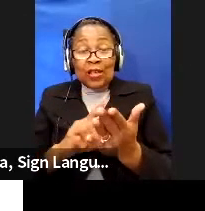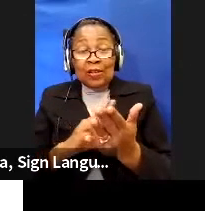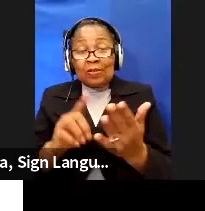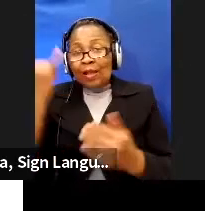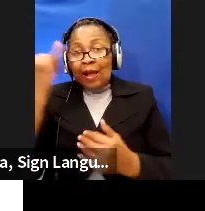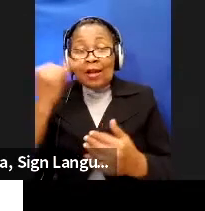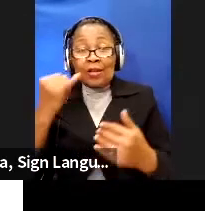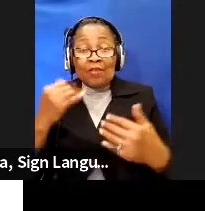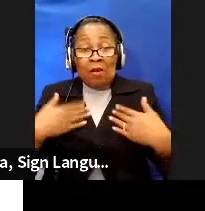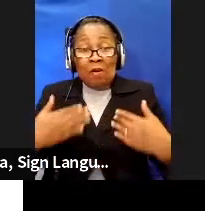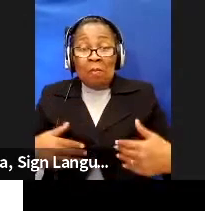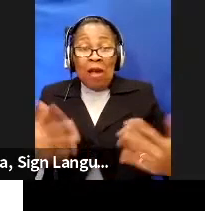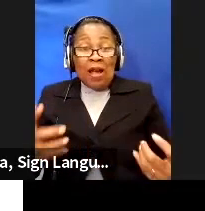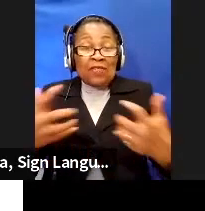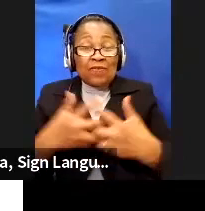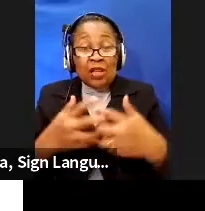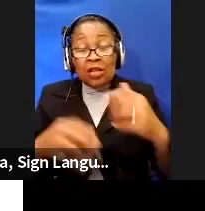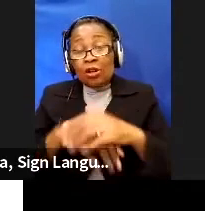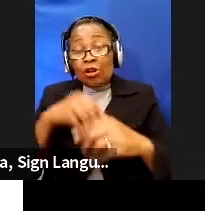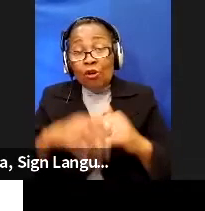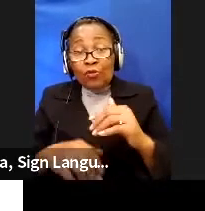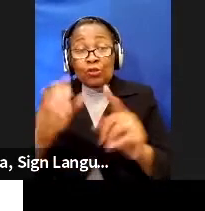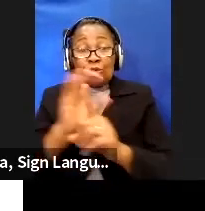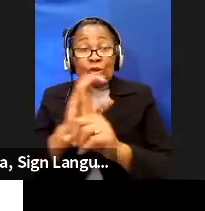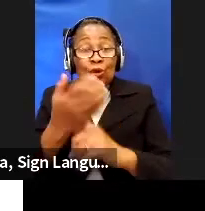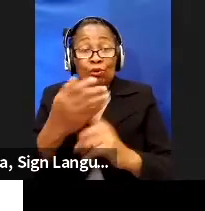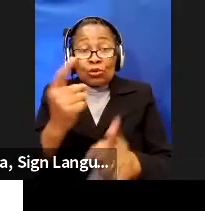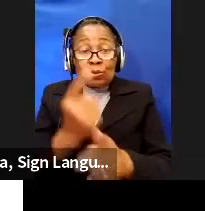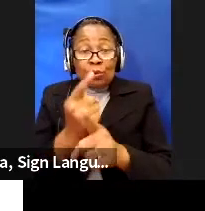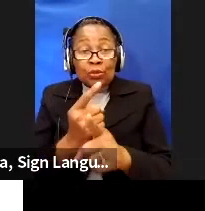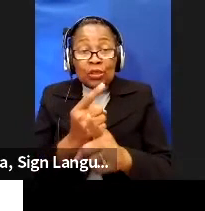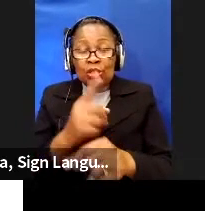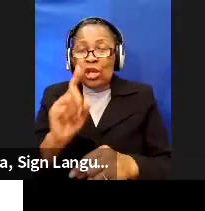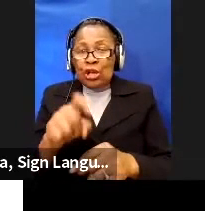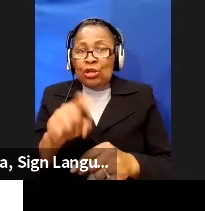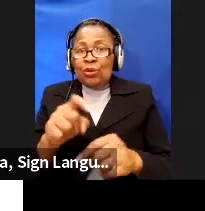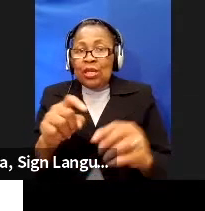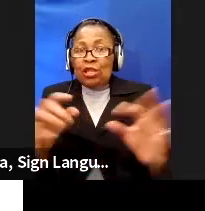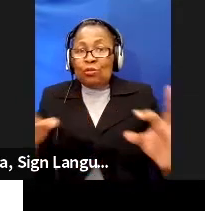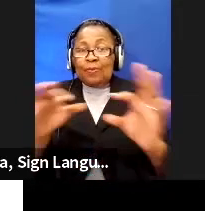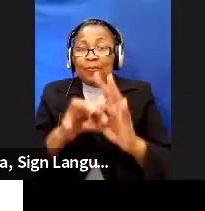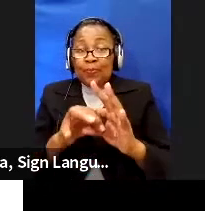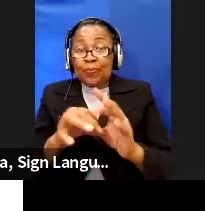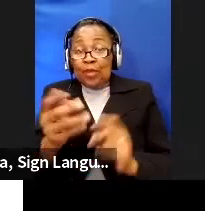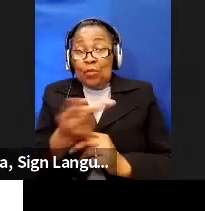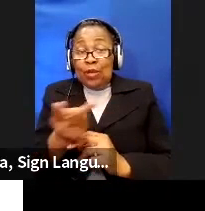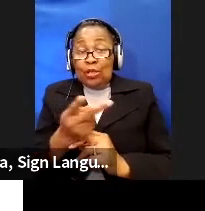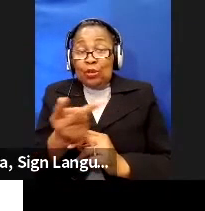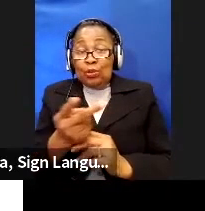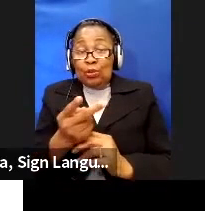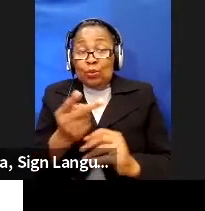comfort, personalization, cultural appropriateness. You really need to marry these two concepts together in order to really